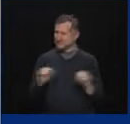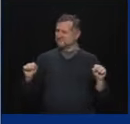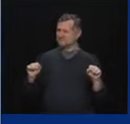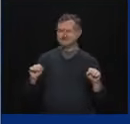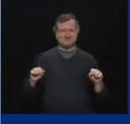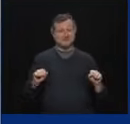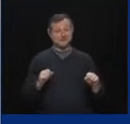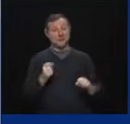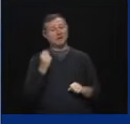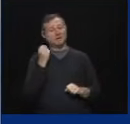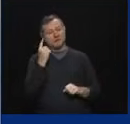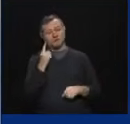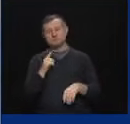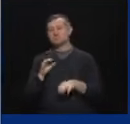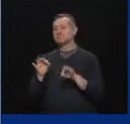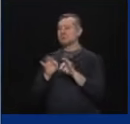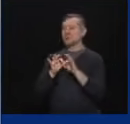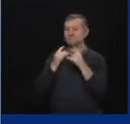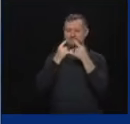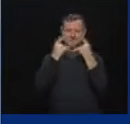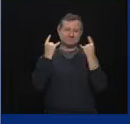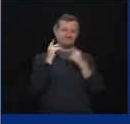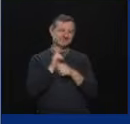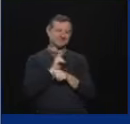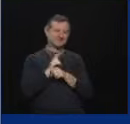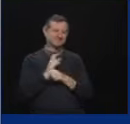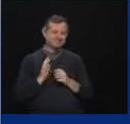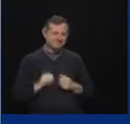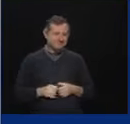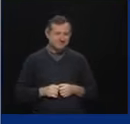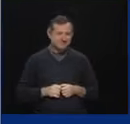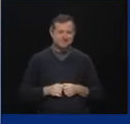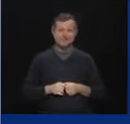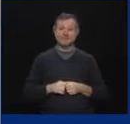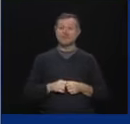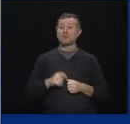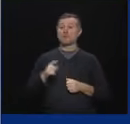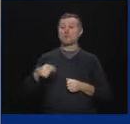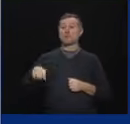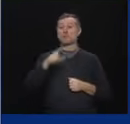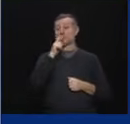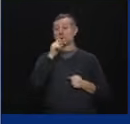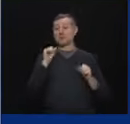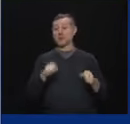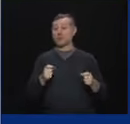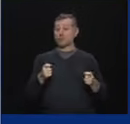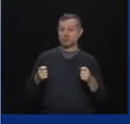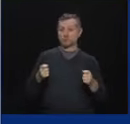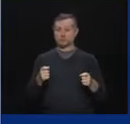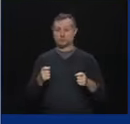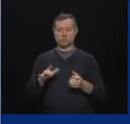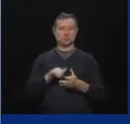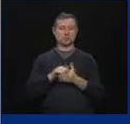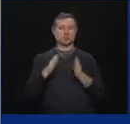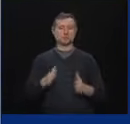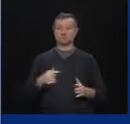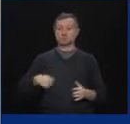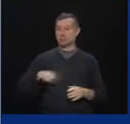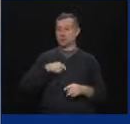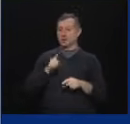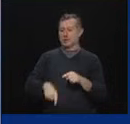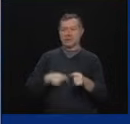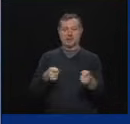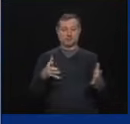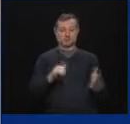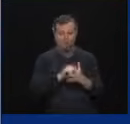continue wearing masks so we can avoid breakthroughs. But this is in the control of New Yorkers. I can't control what that number is going to look like when we have